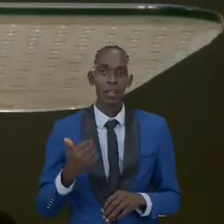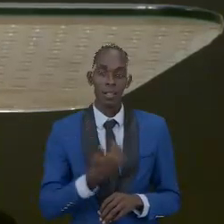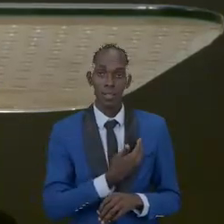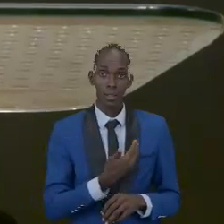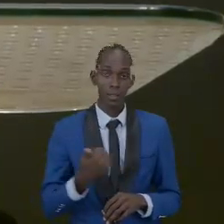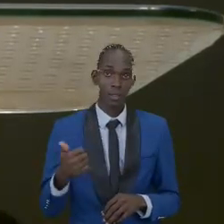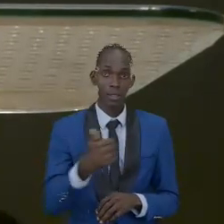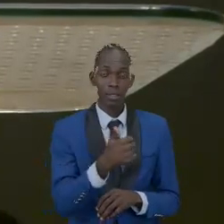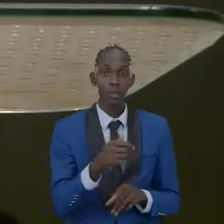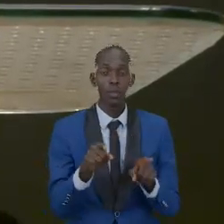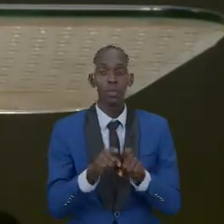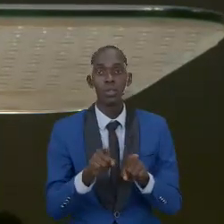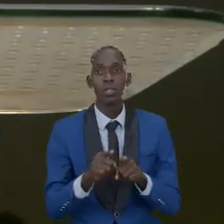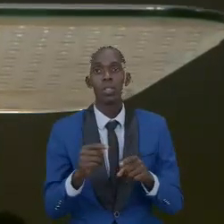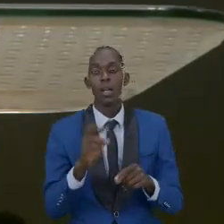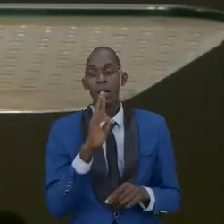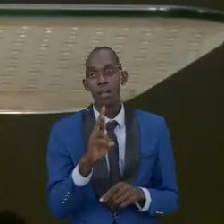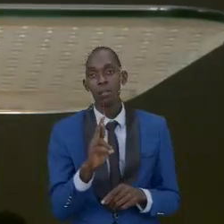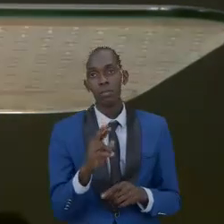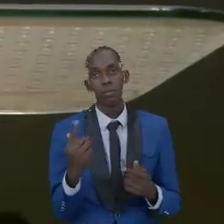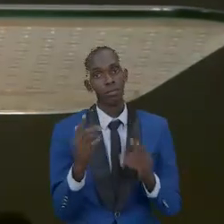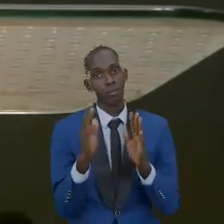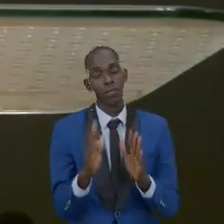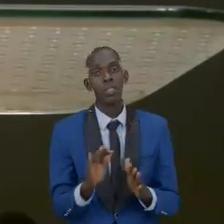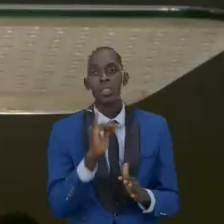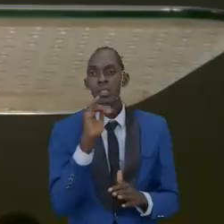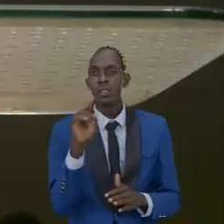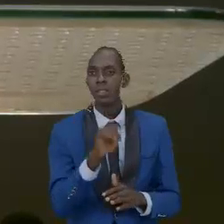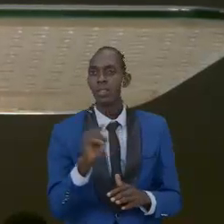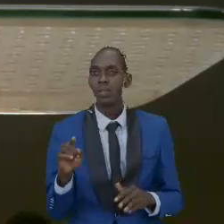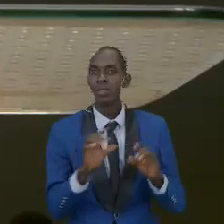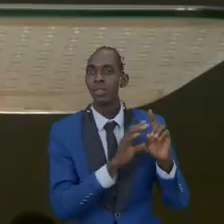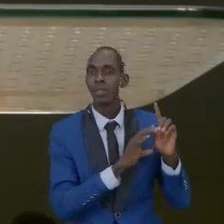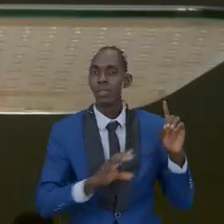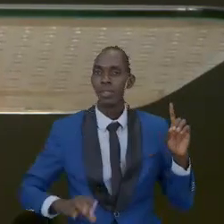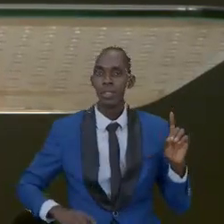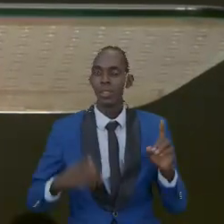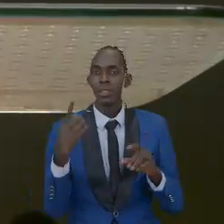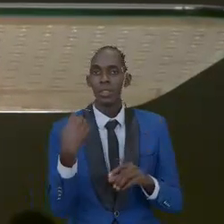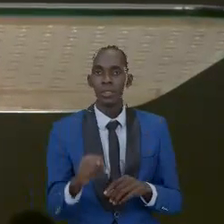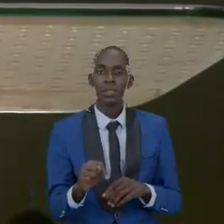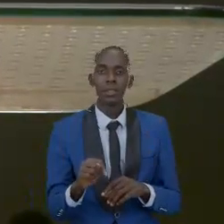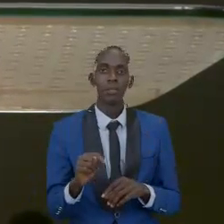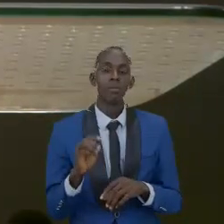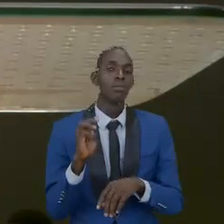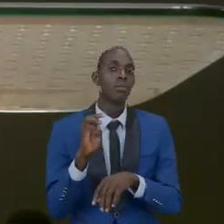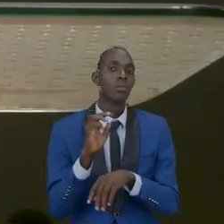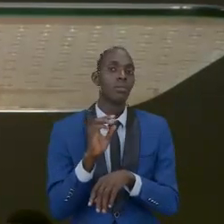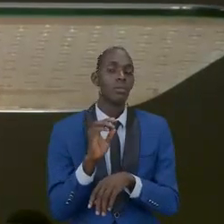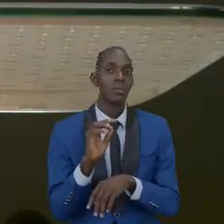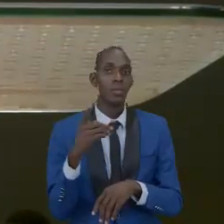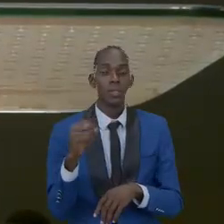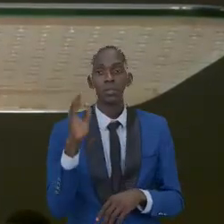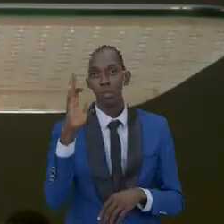also are found sinners, is therefore Christ the minister of sin?